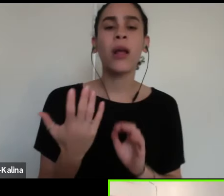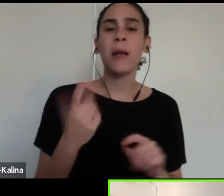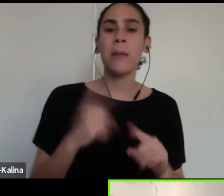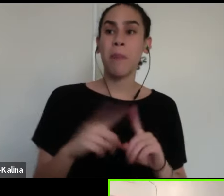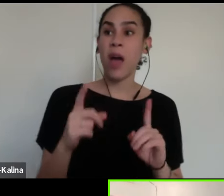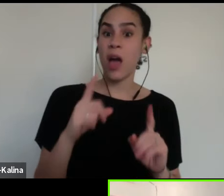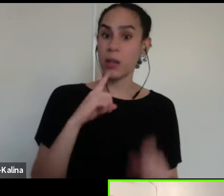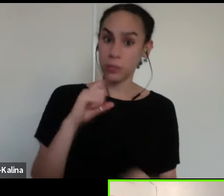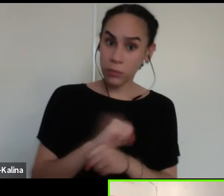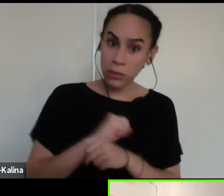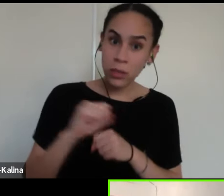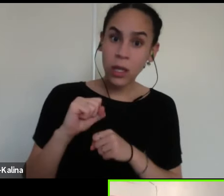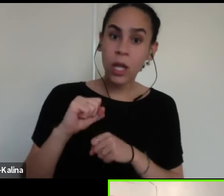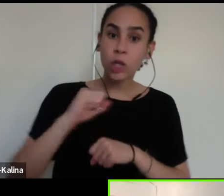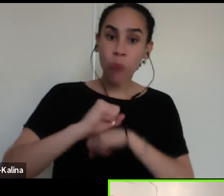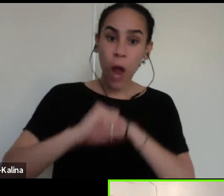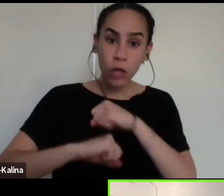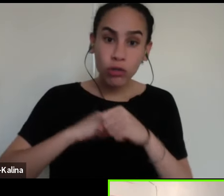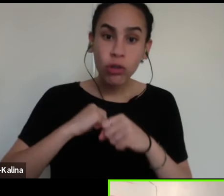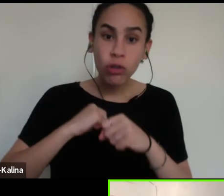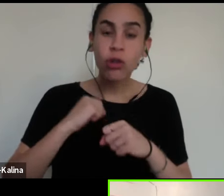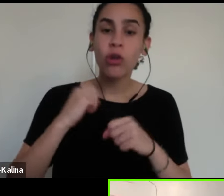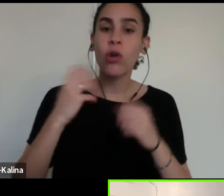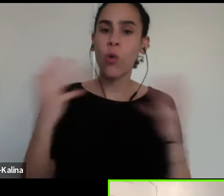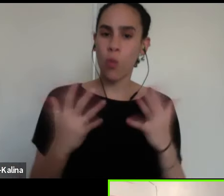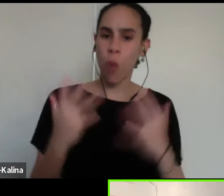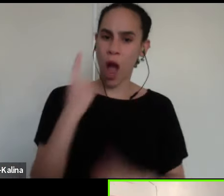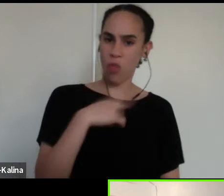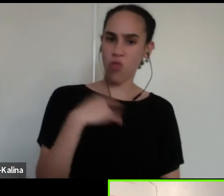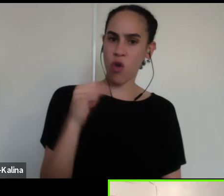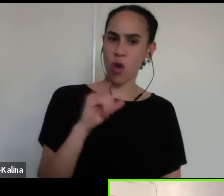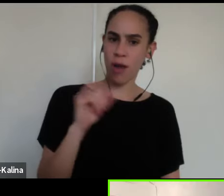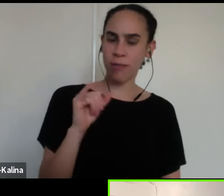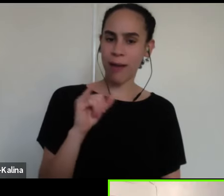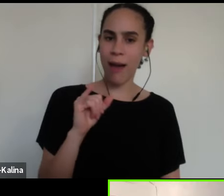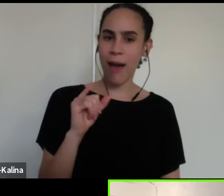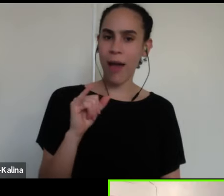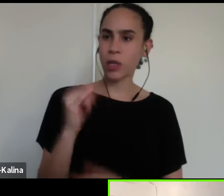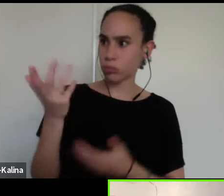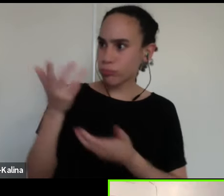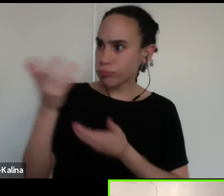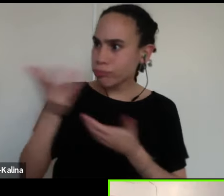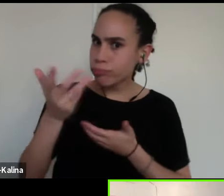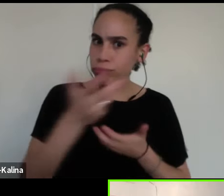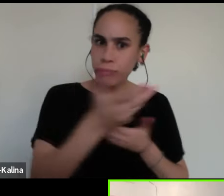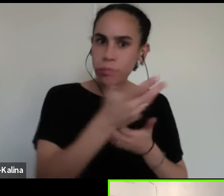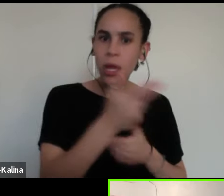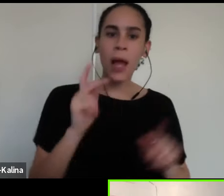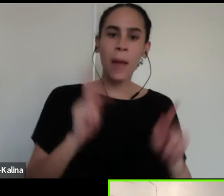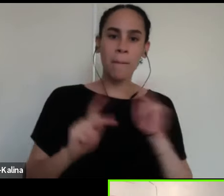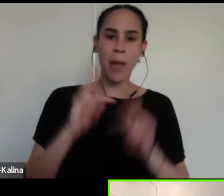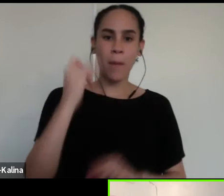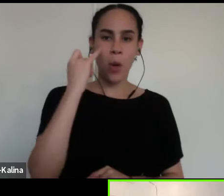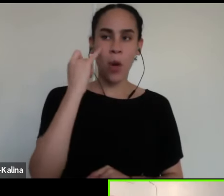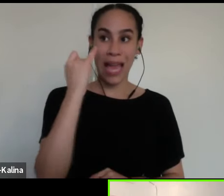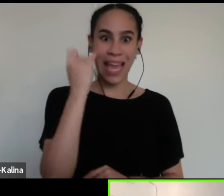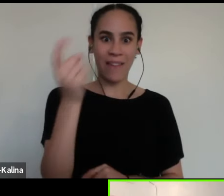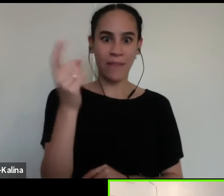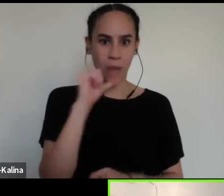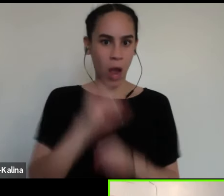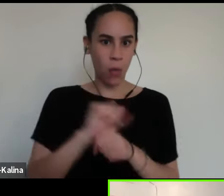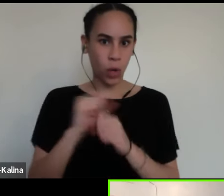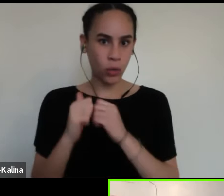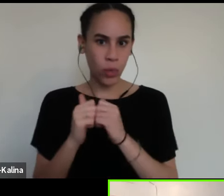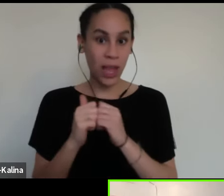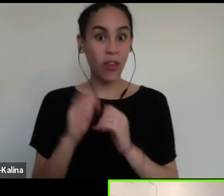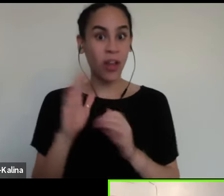actual structure to what it looks like for folks to get to know other folks on their team who they won't be working with is actually a really big